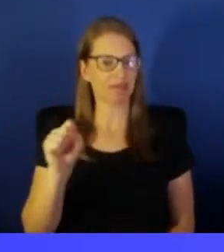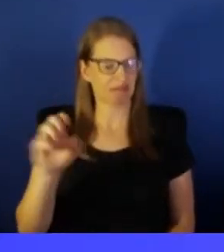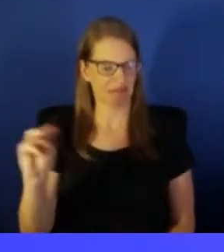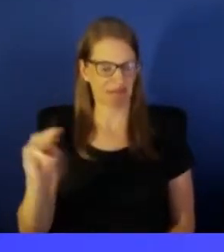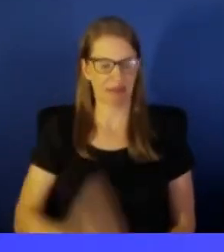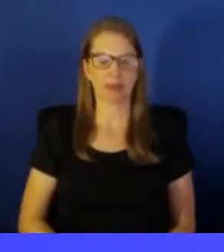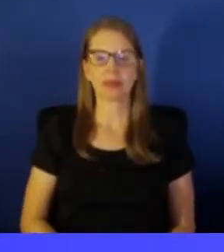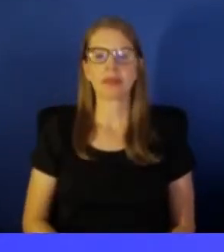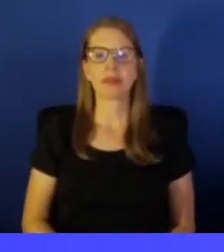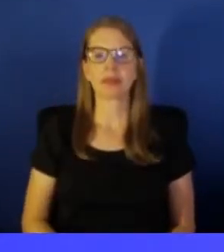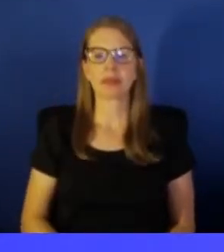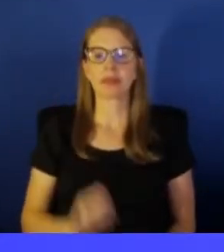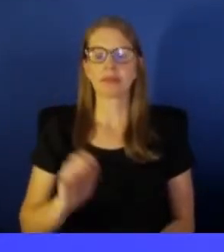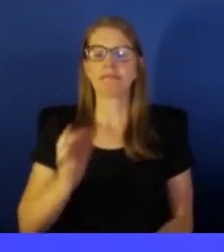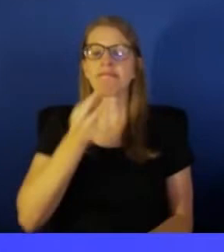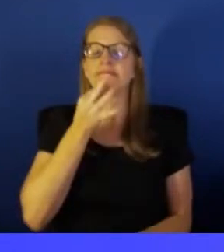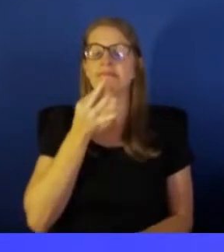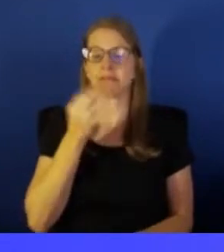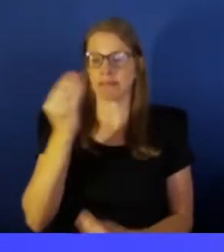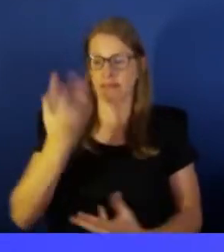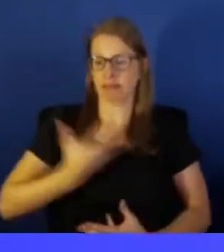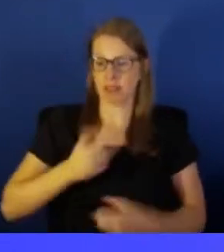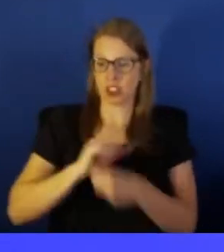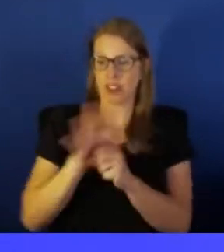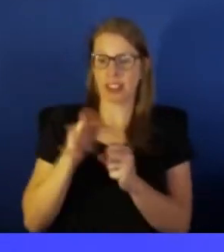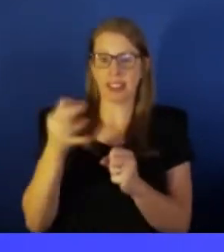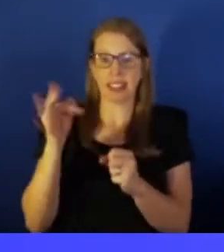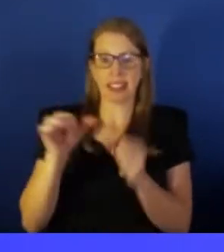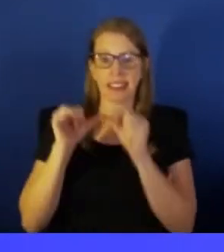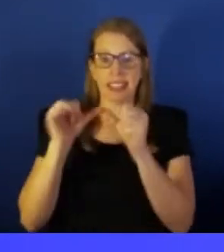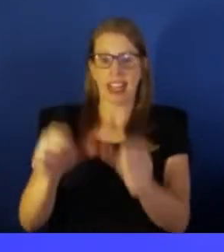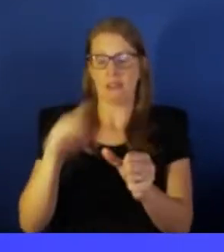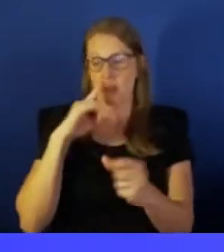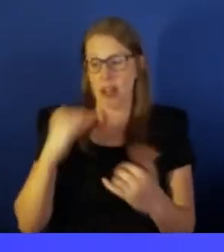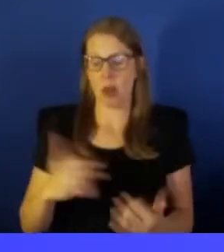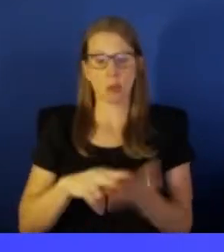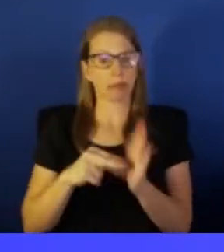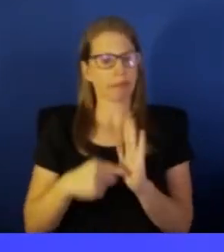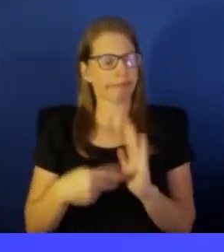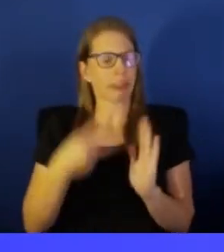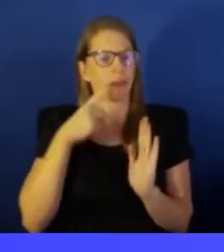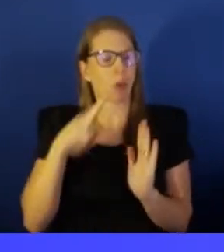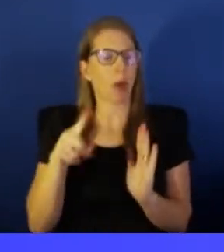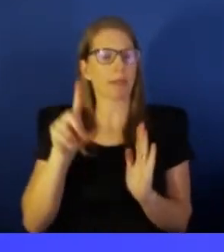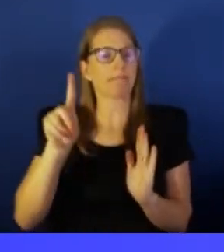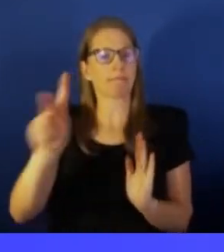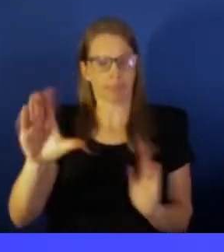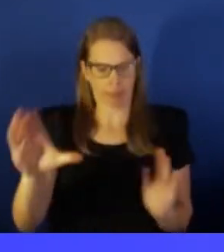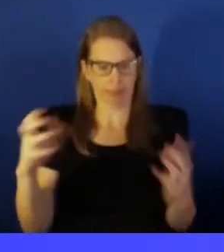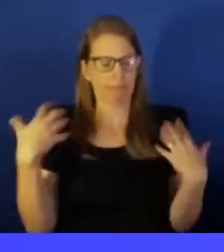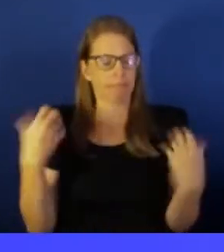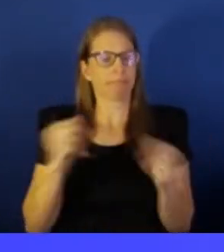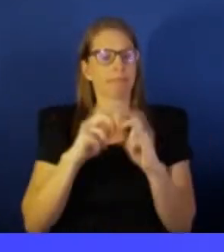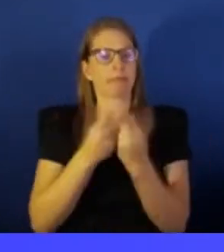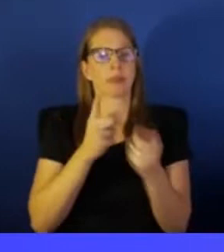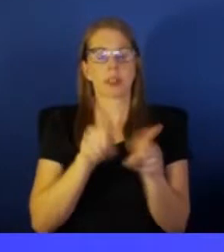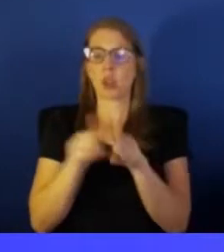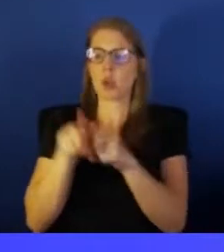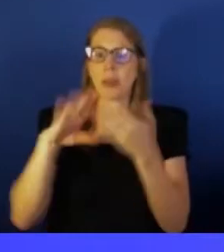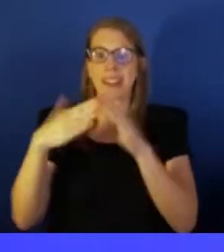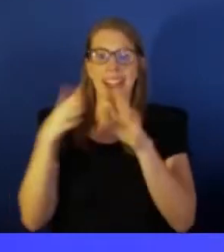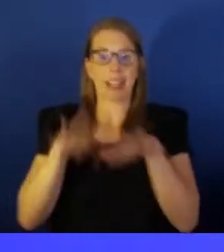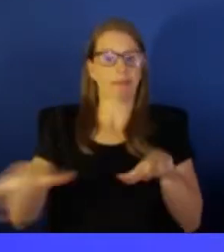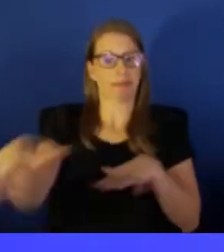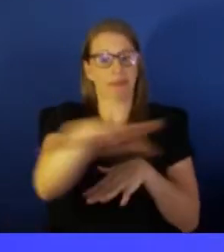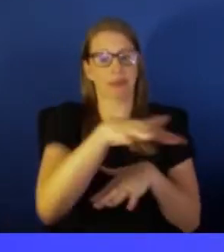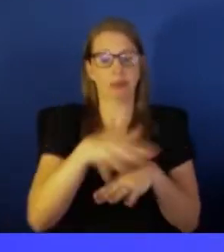us COVID-19 is steady for now. What does this mean for the Kansas City Health Department and the rest of the city? We still track